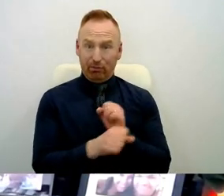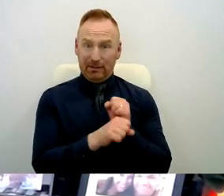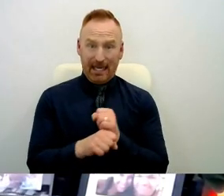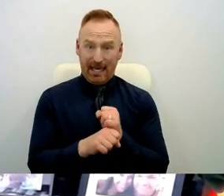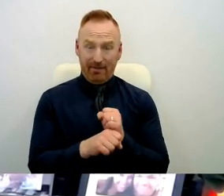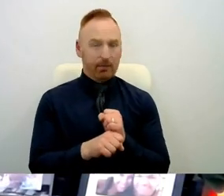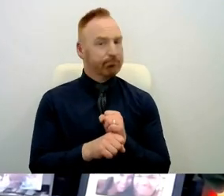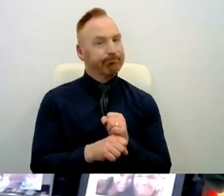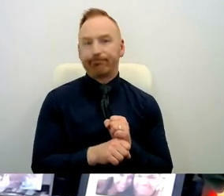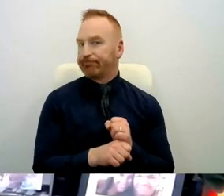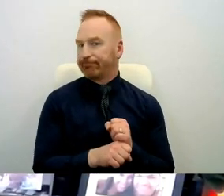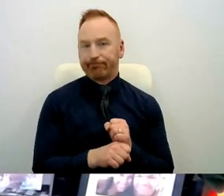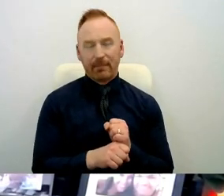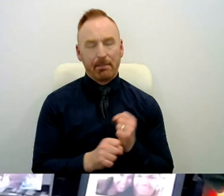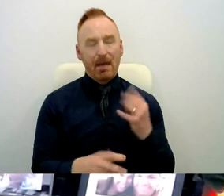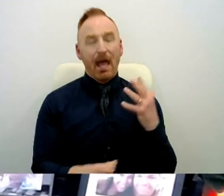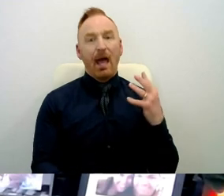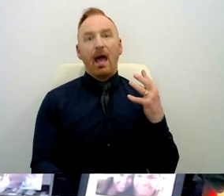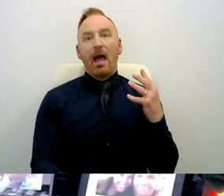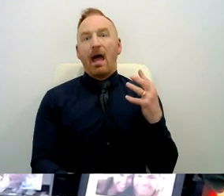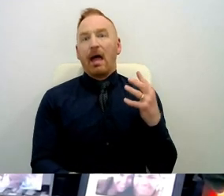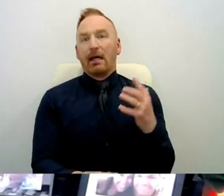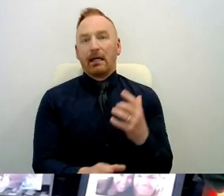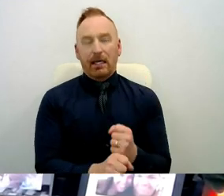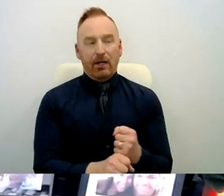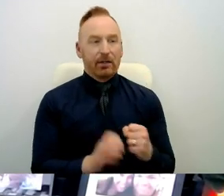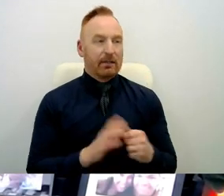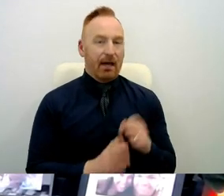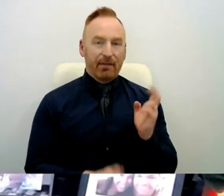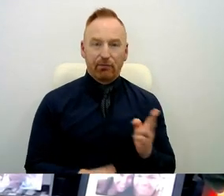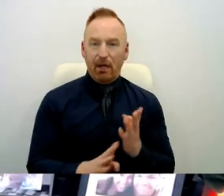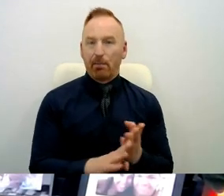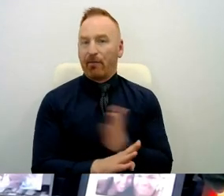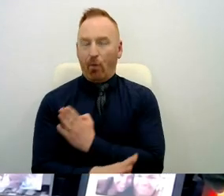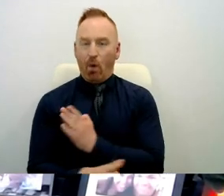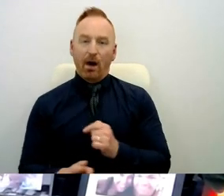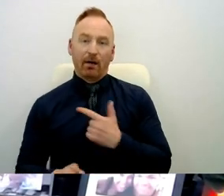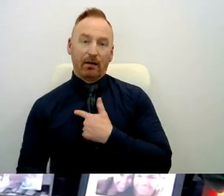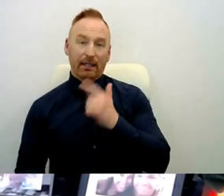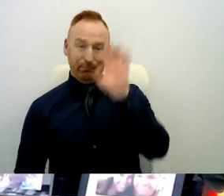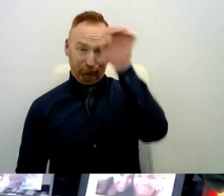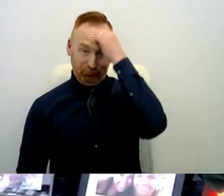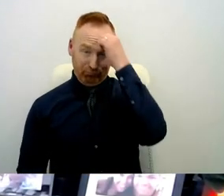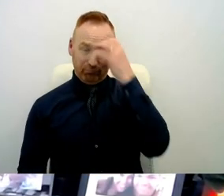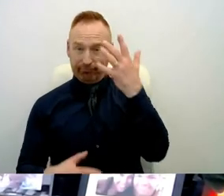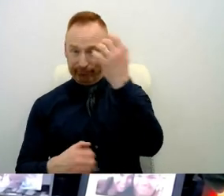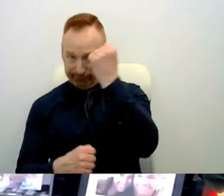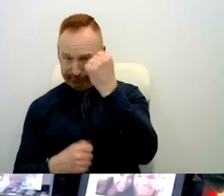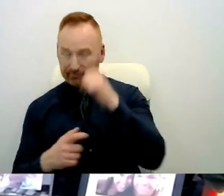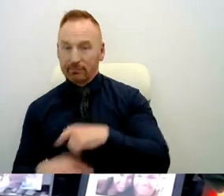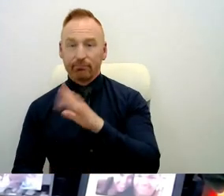enslavement. Thousands of years of history precede European colonization of the African continent.